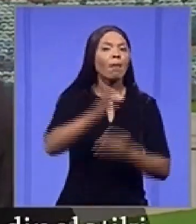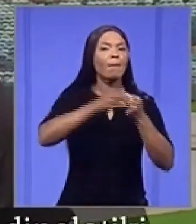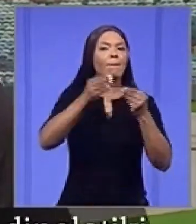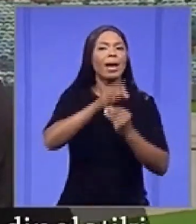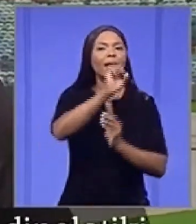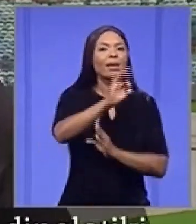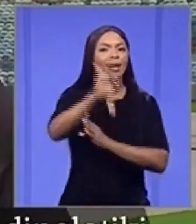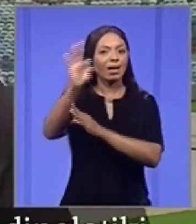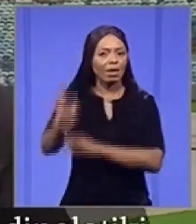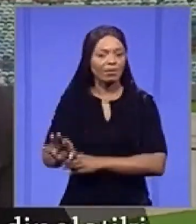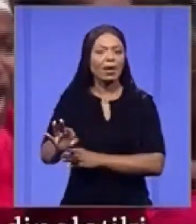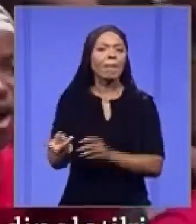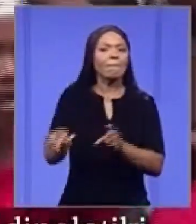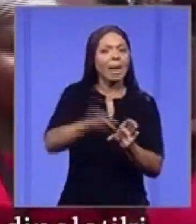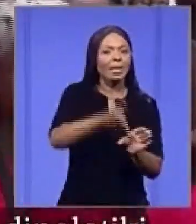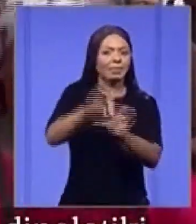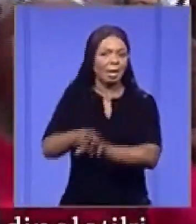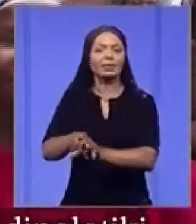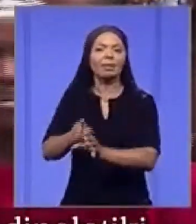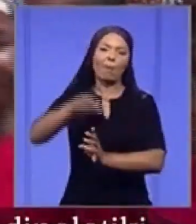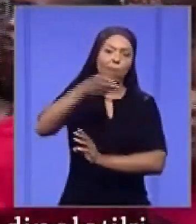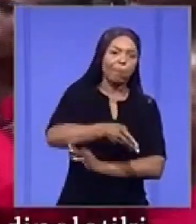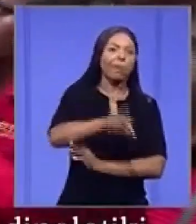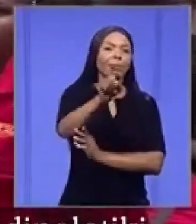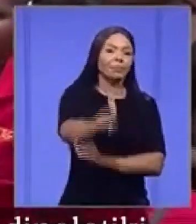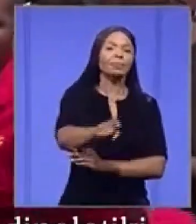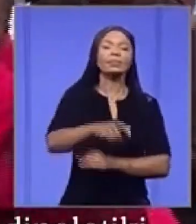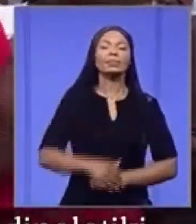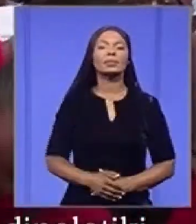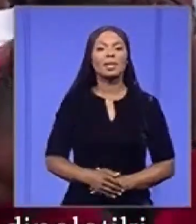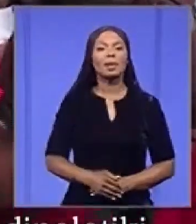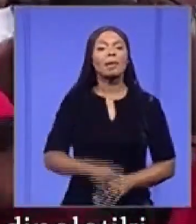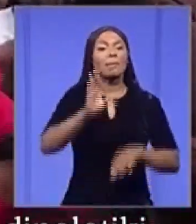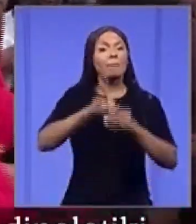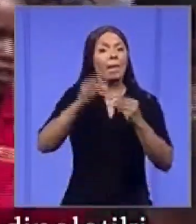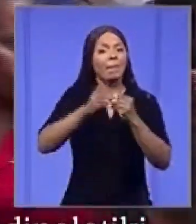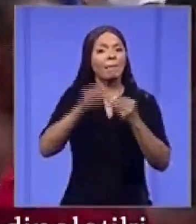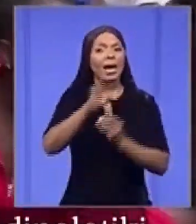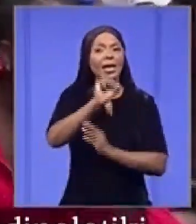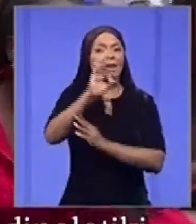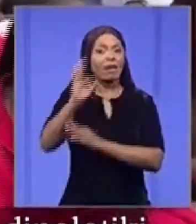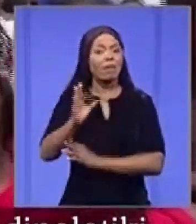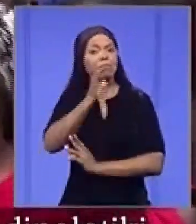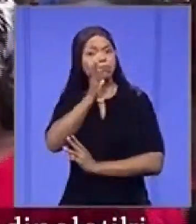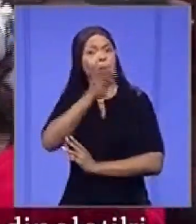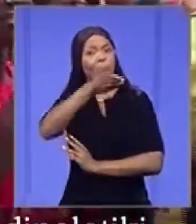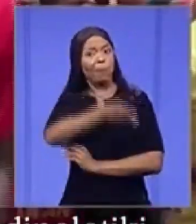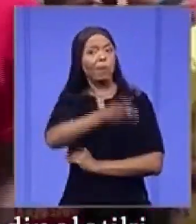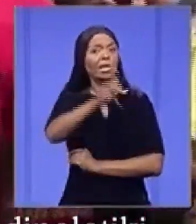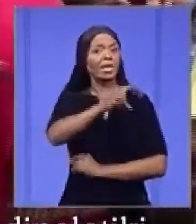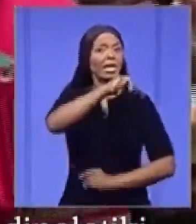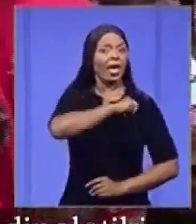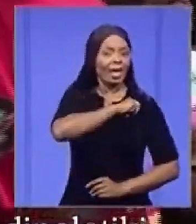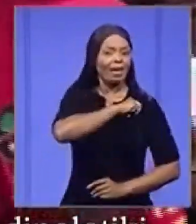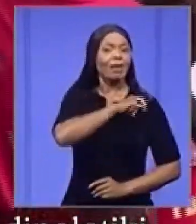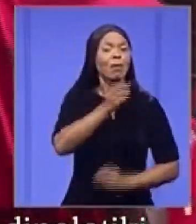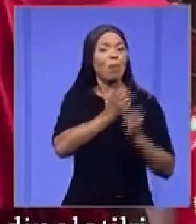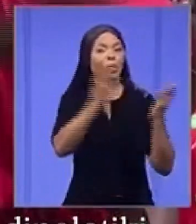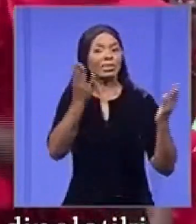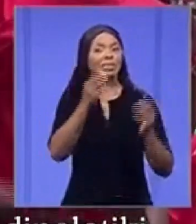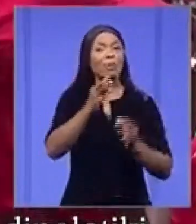organization, everyone must participate. Balatedi ba EFF ba oketsegile thata kwa KwaZulu-Natal e gaisanelwang go